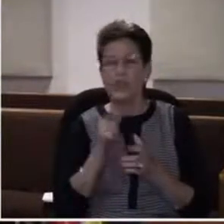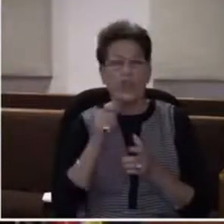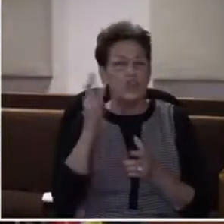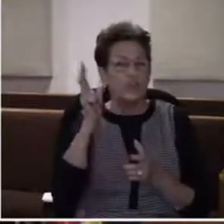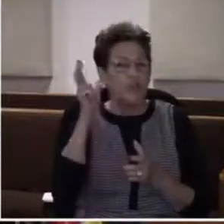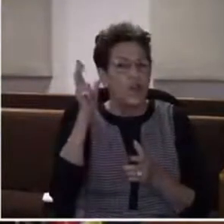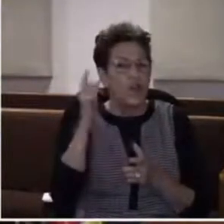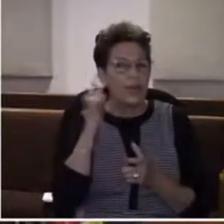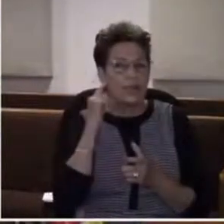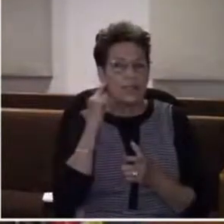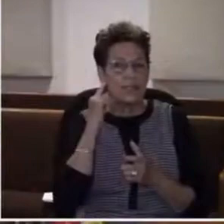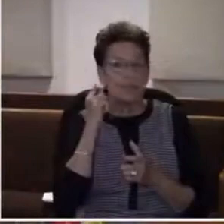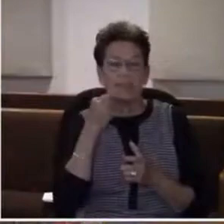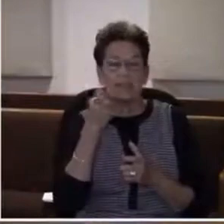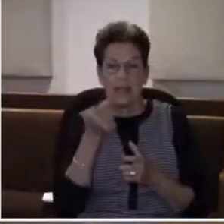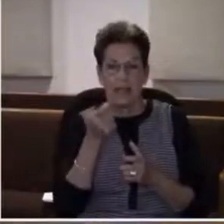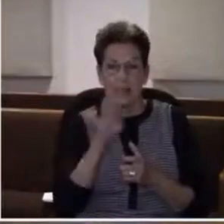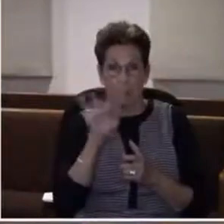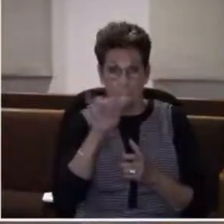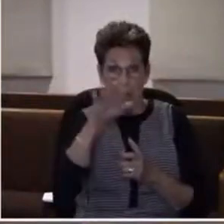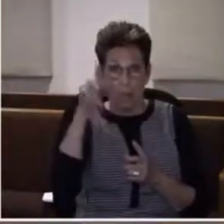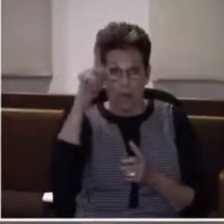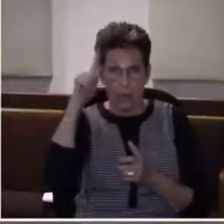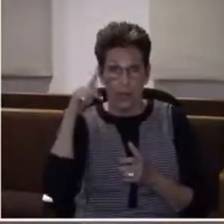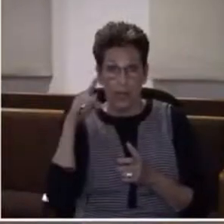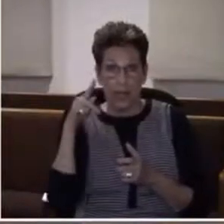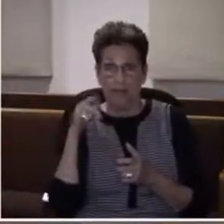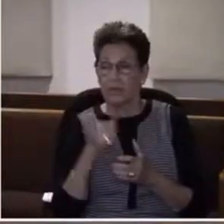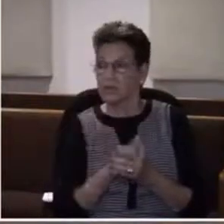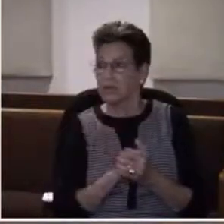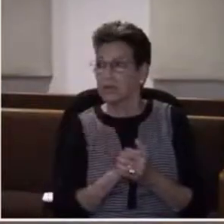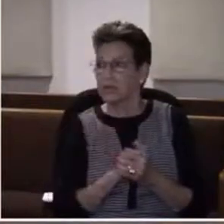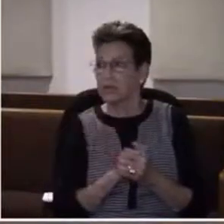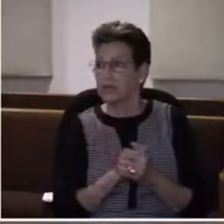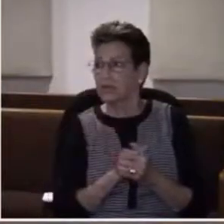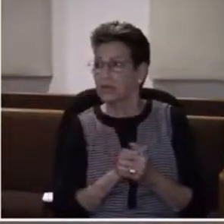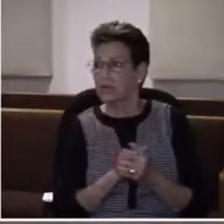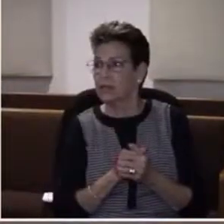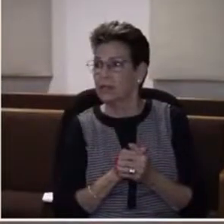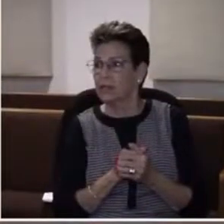it said by your parents, it